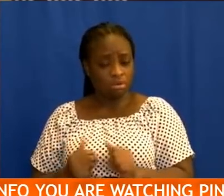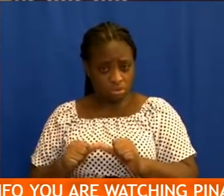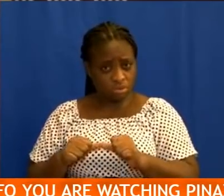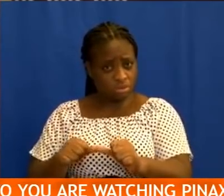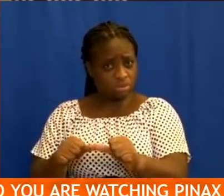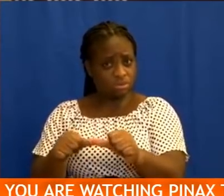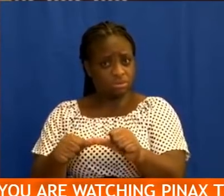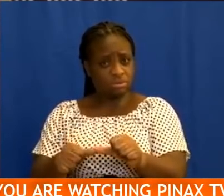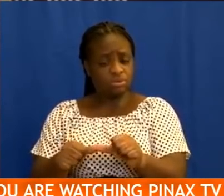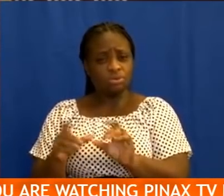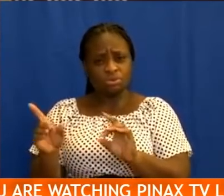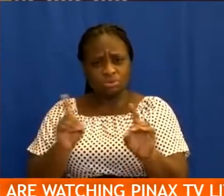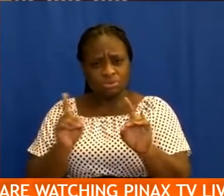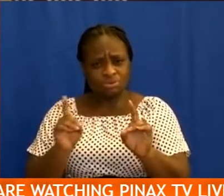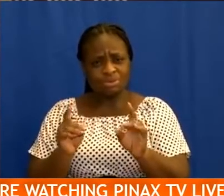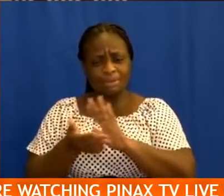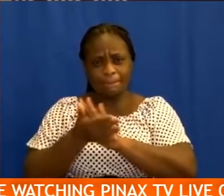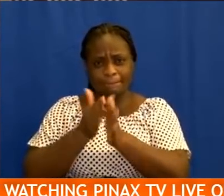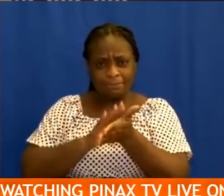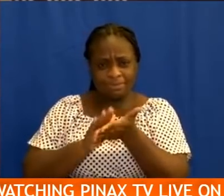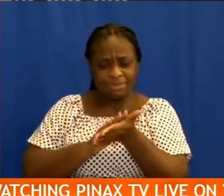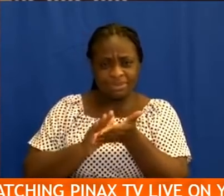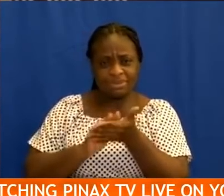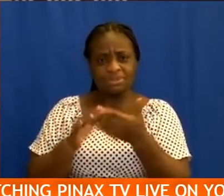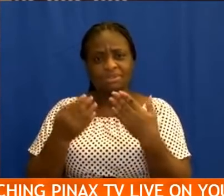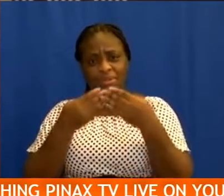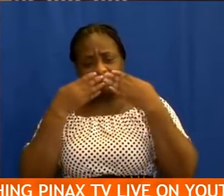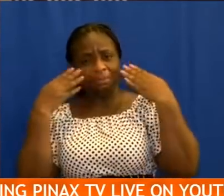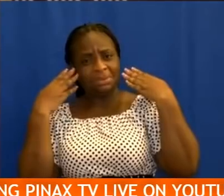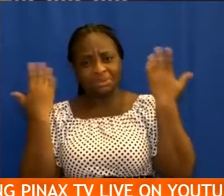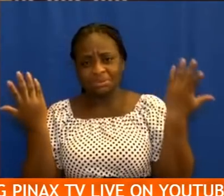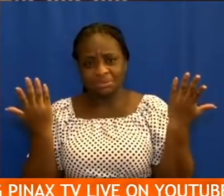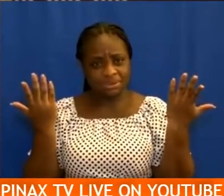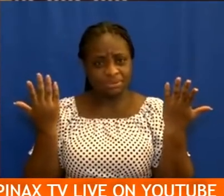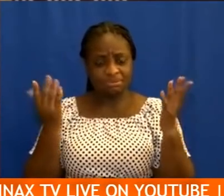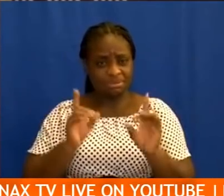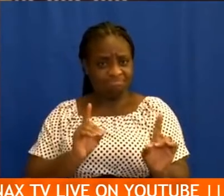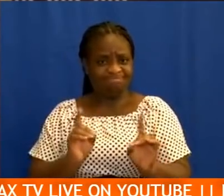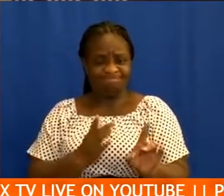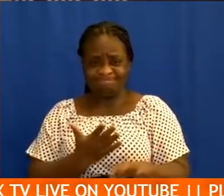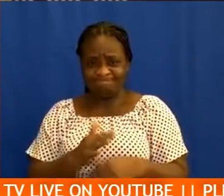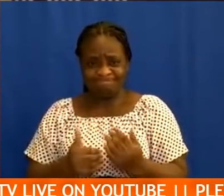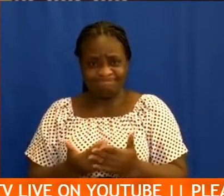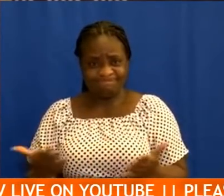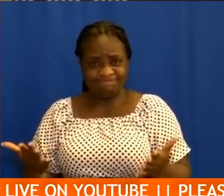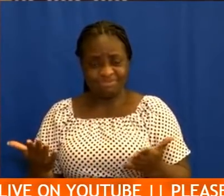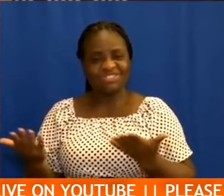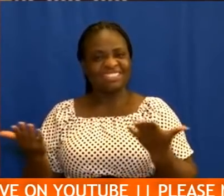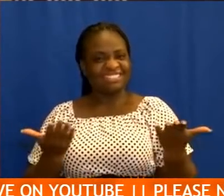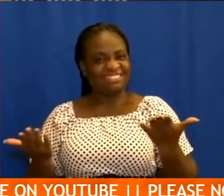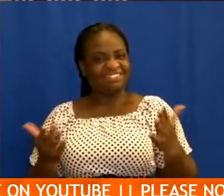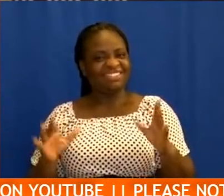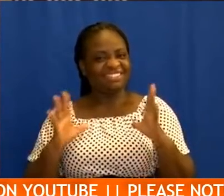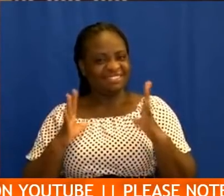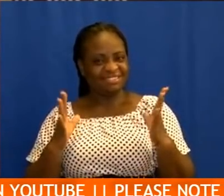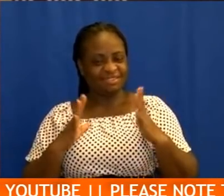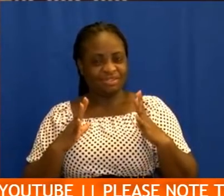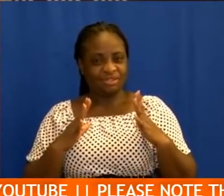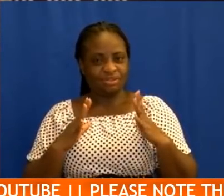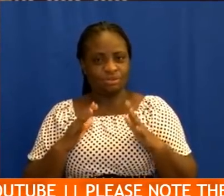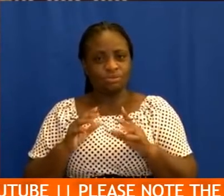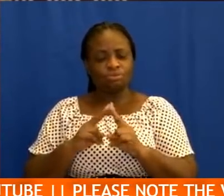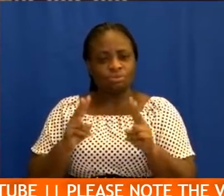it will create human rules, use sanitizers. You don't do the necessary, you don't practice social distance and do the necessary things. You are